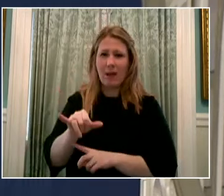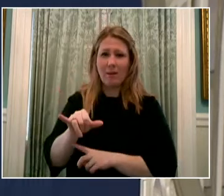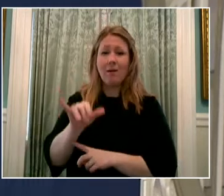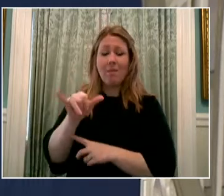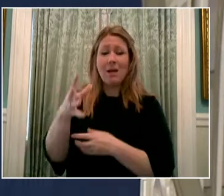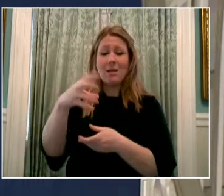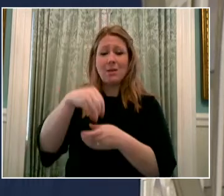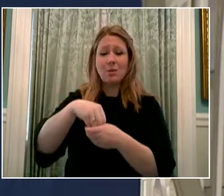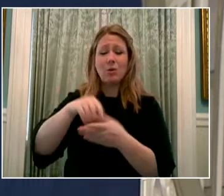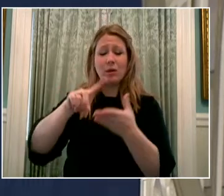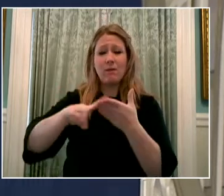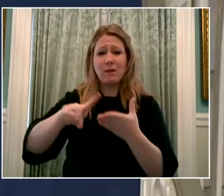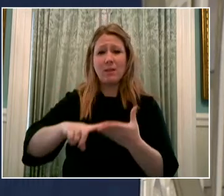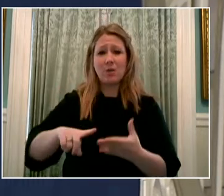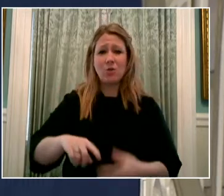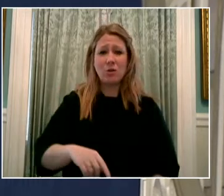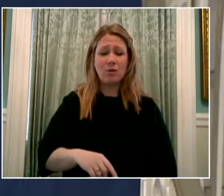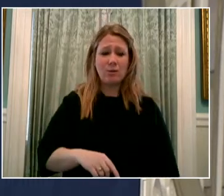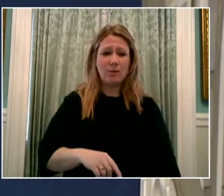investigation.